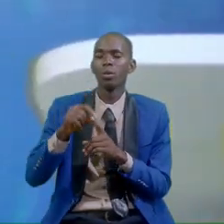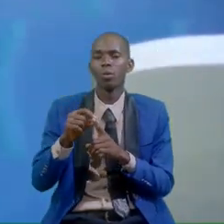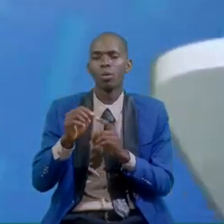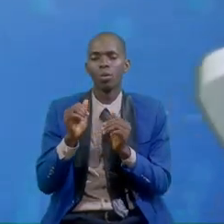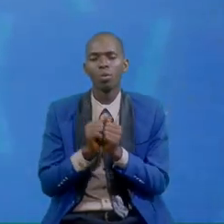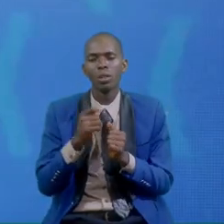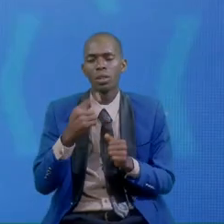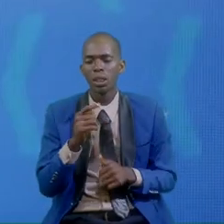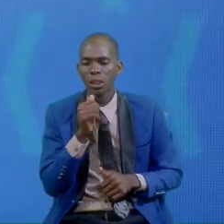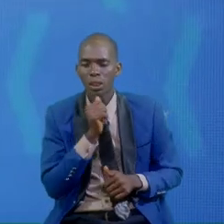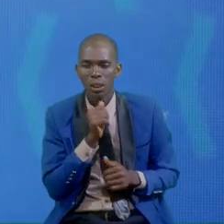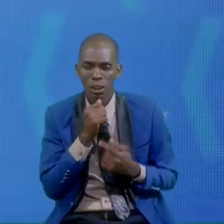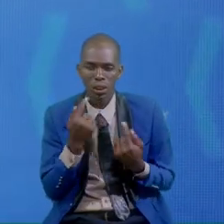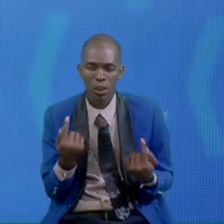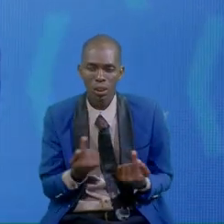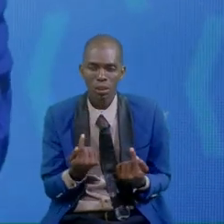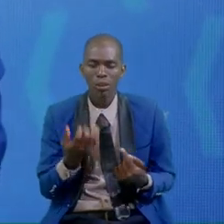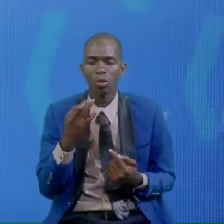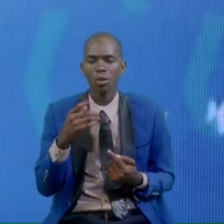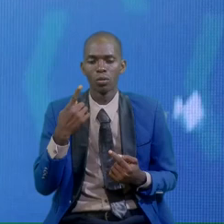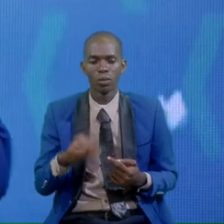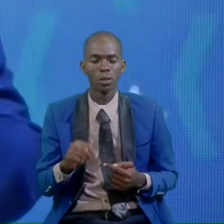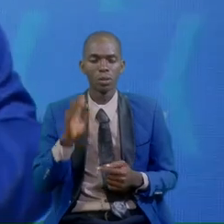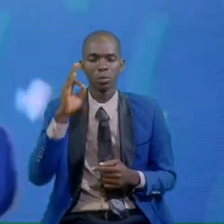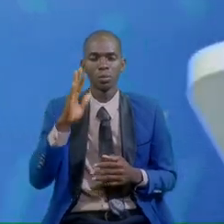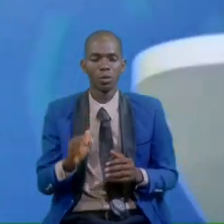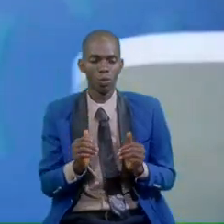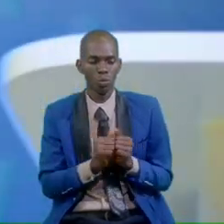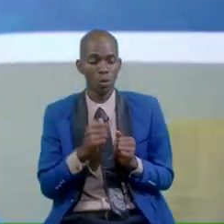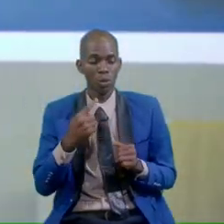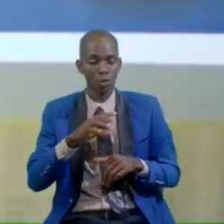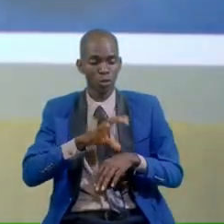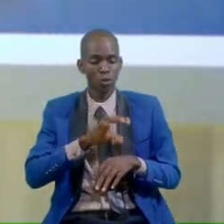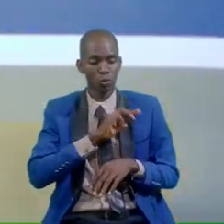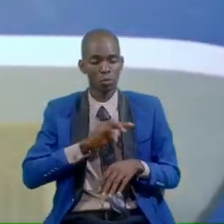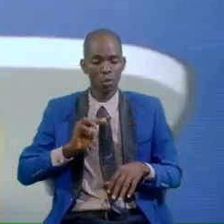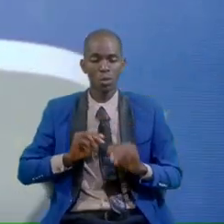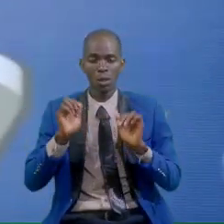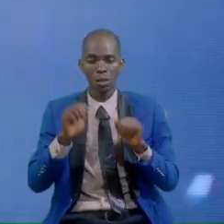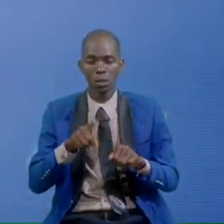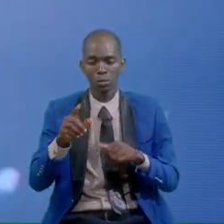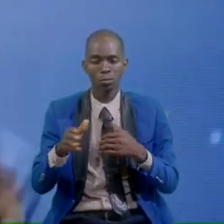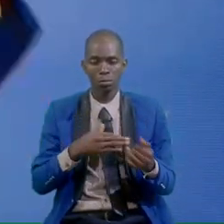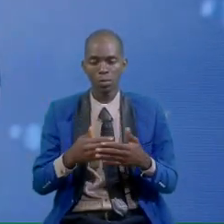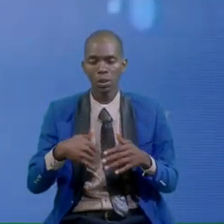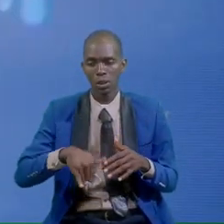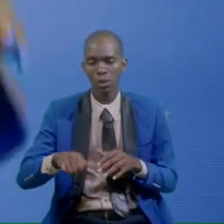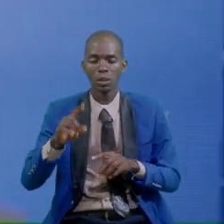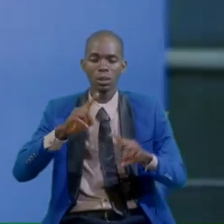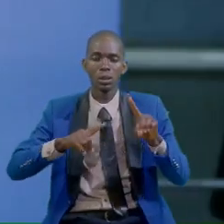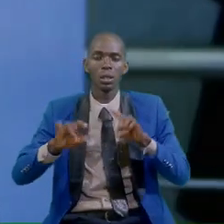minister, with some of the members, can you say, I have done all